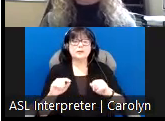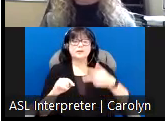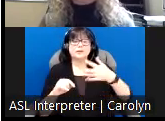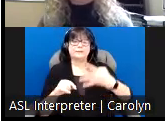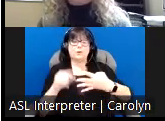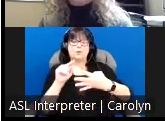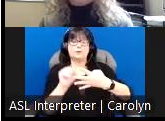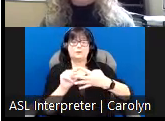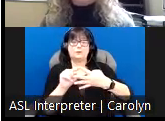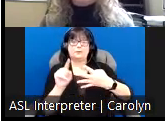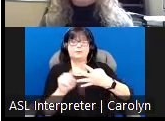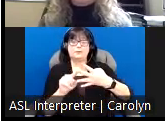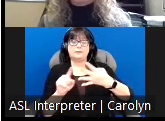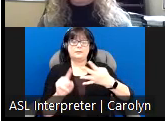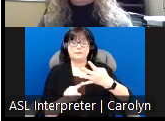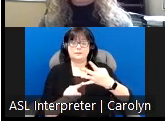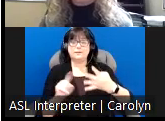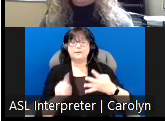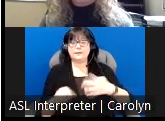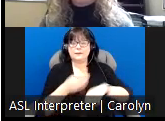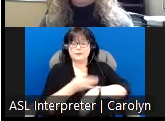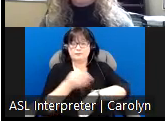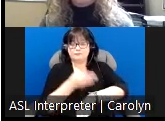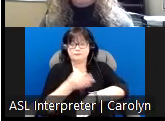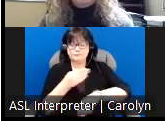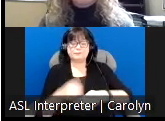and punctuation development.